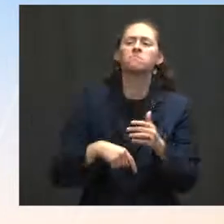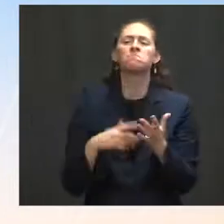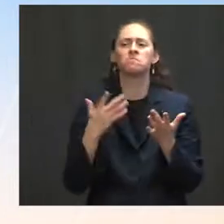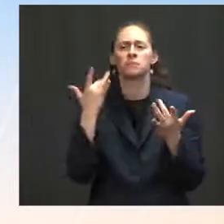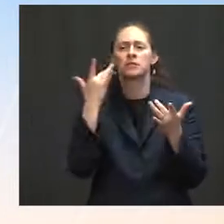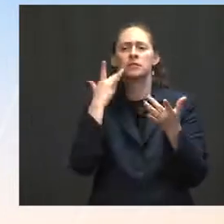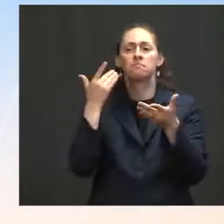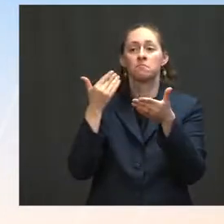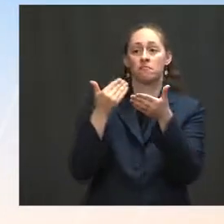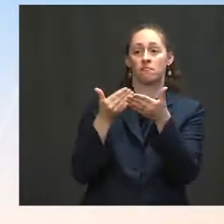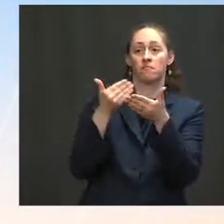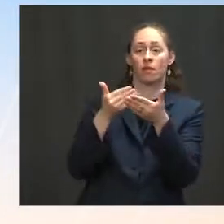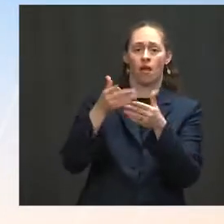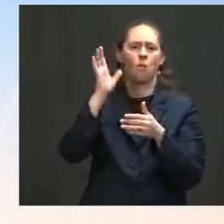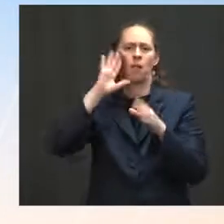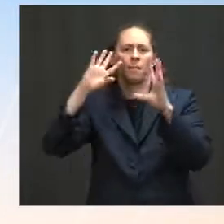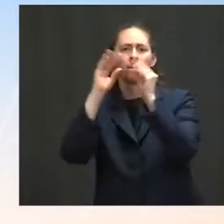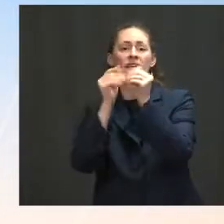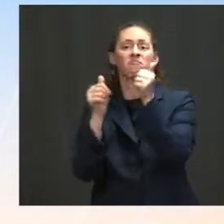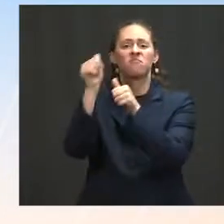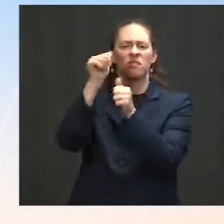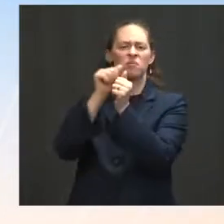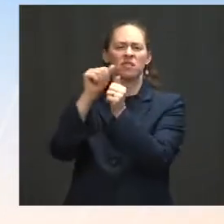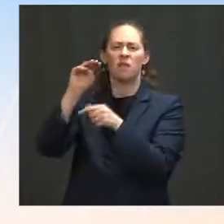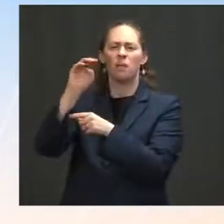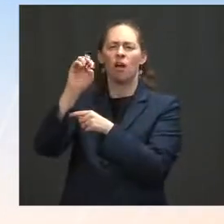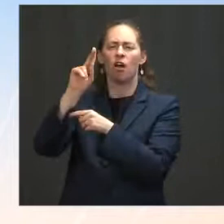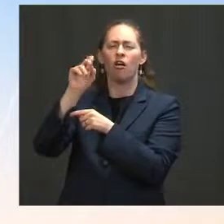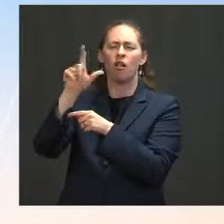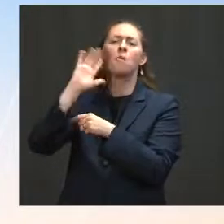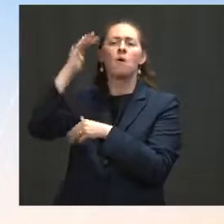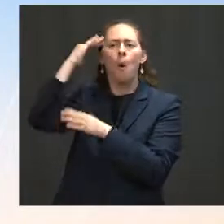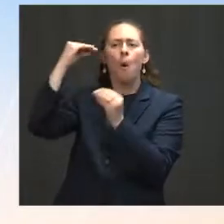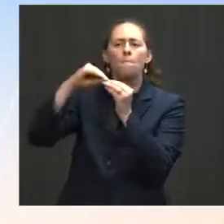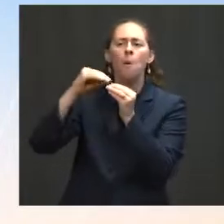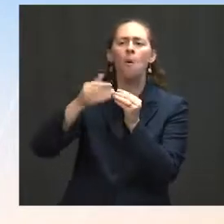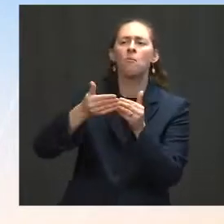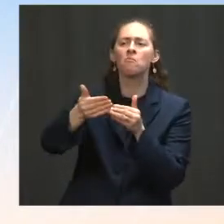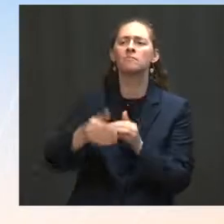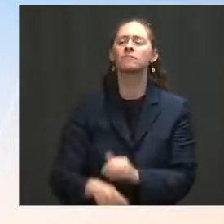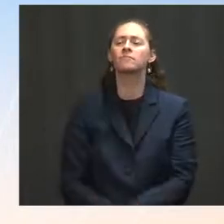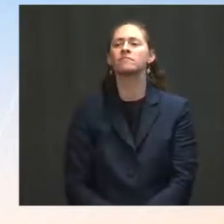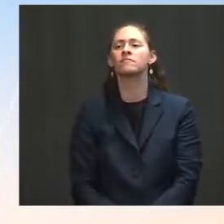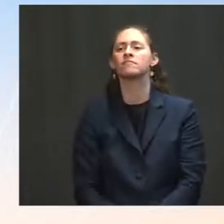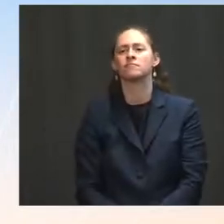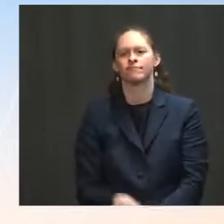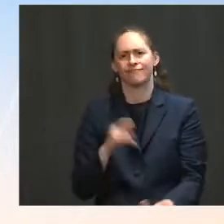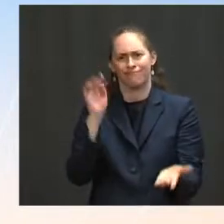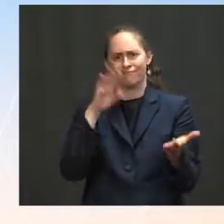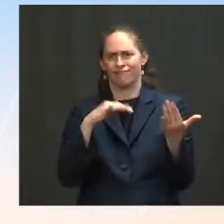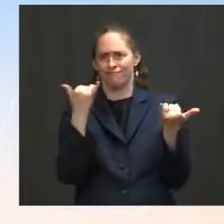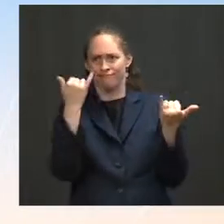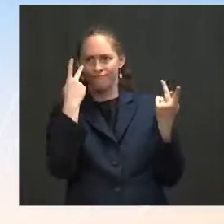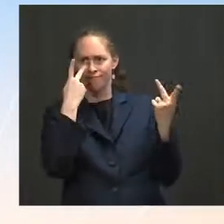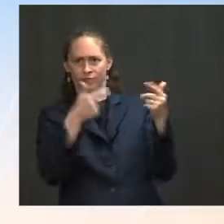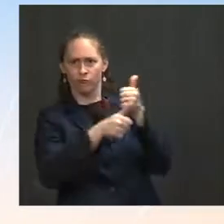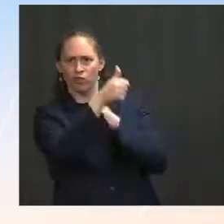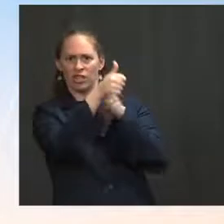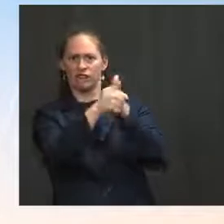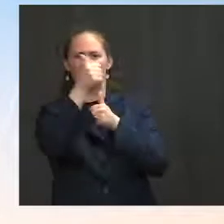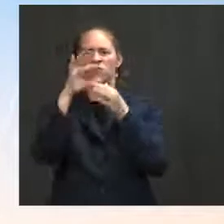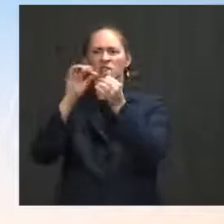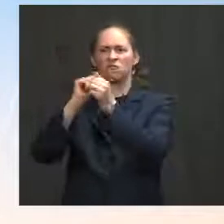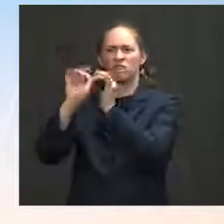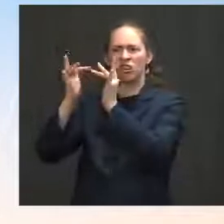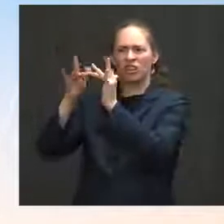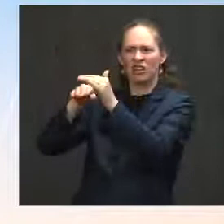Merkel, but certainly I would expect that the rising threat of cyber and ransomware would be part of the agenda. I have one more on Germany and